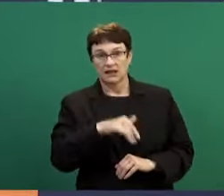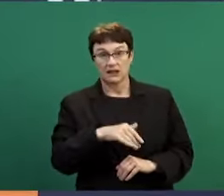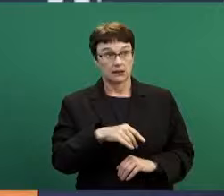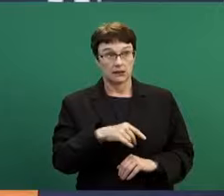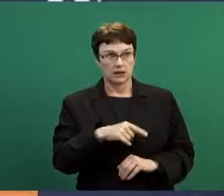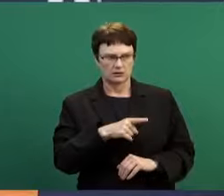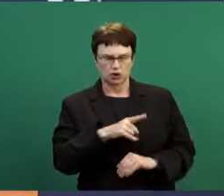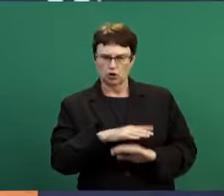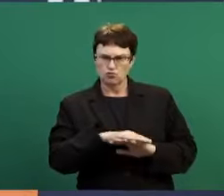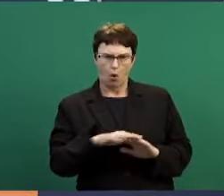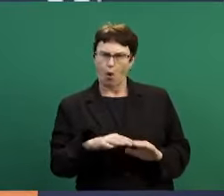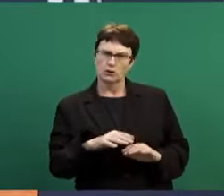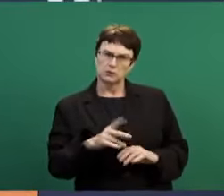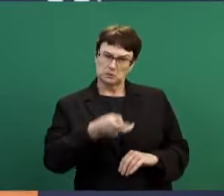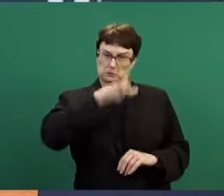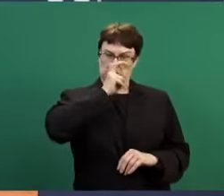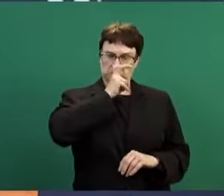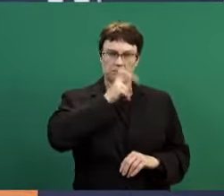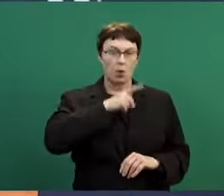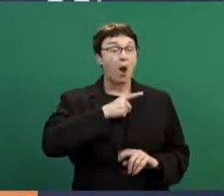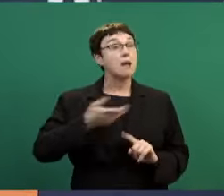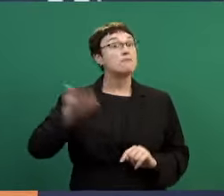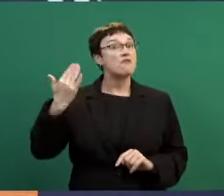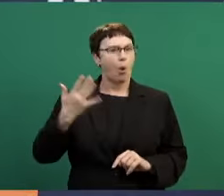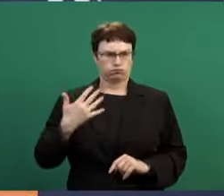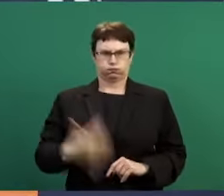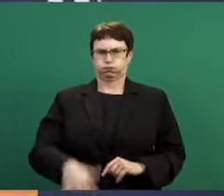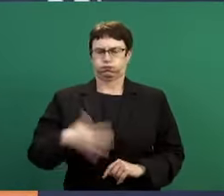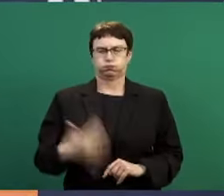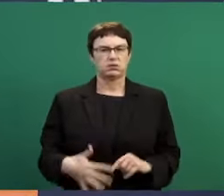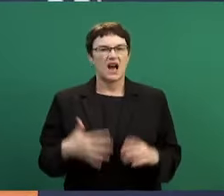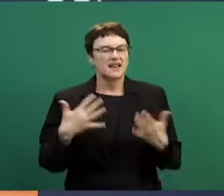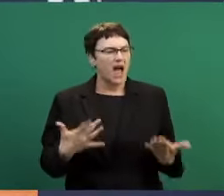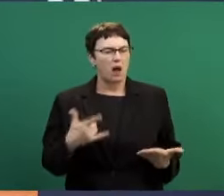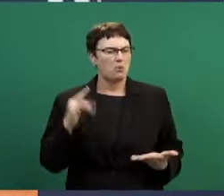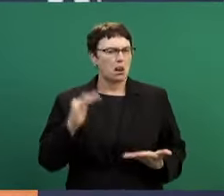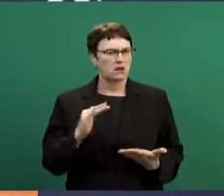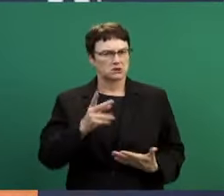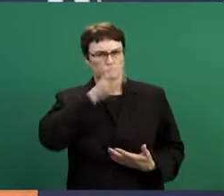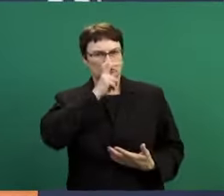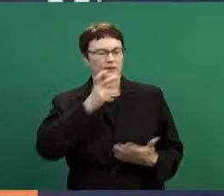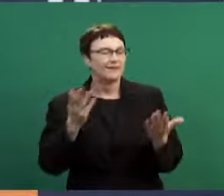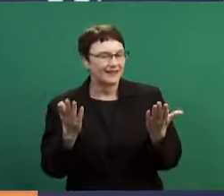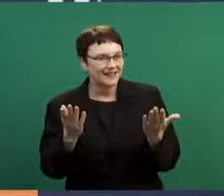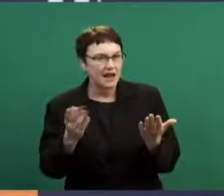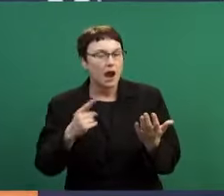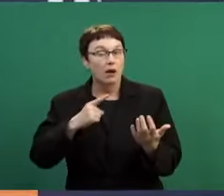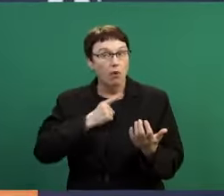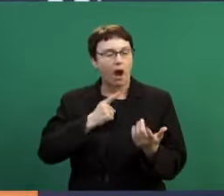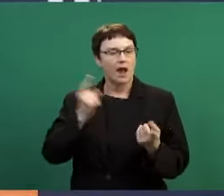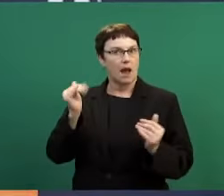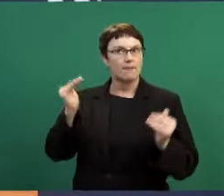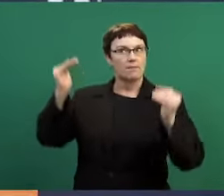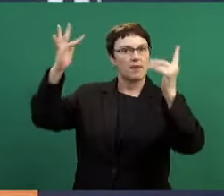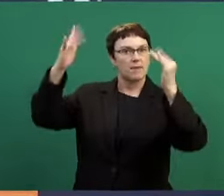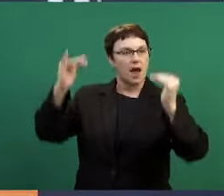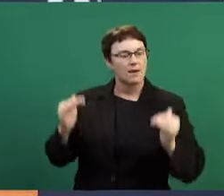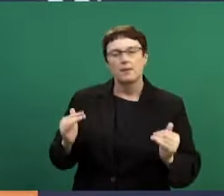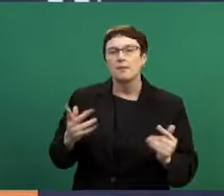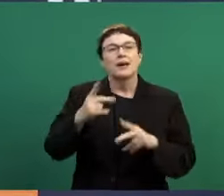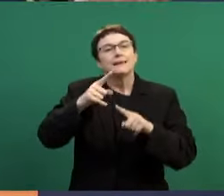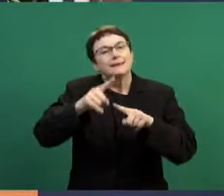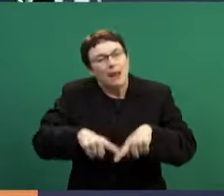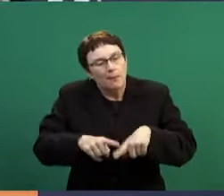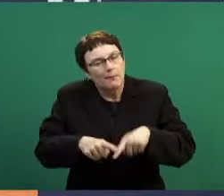before that had moved, because the calculation of restrictiveness here will be the difference in the real policy